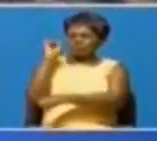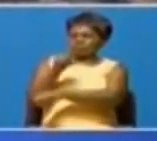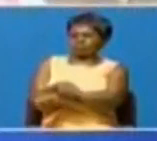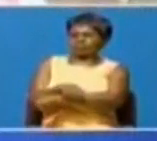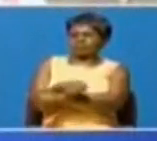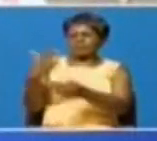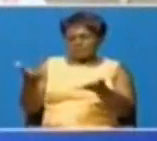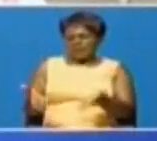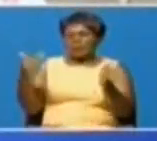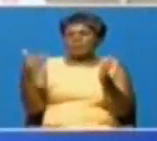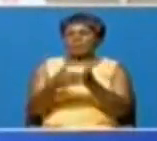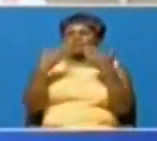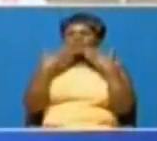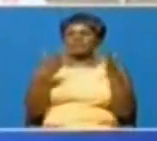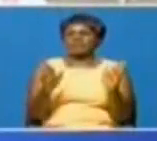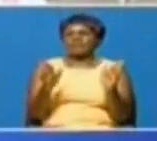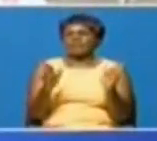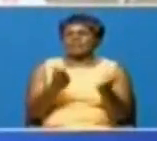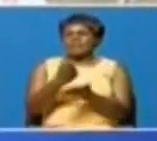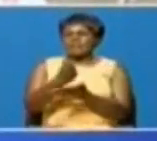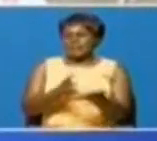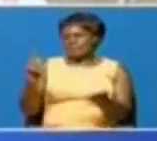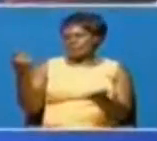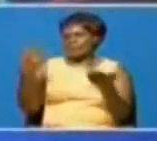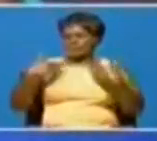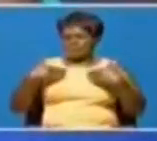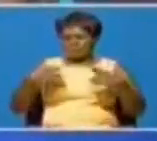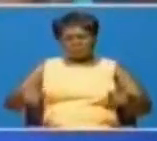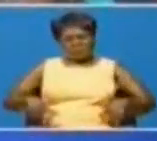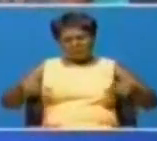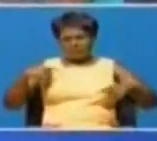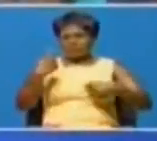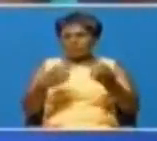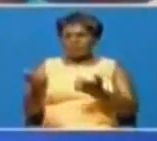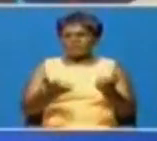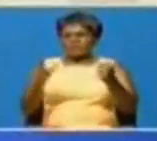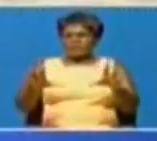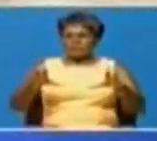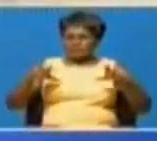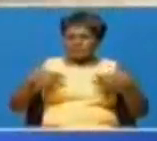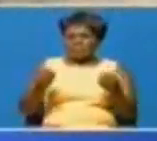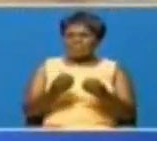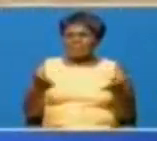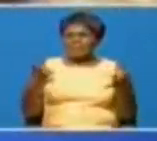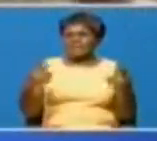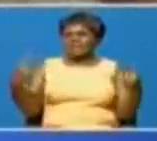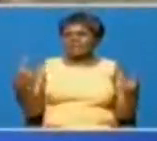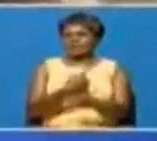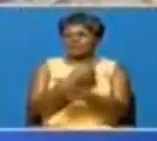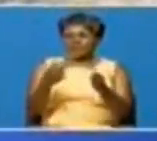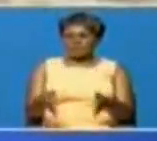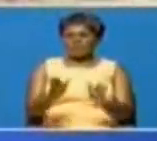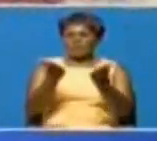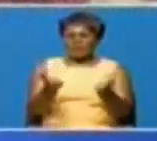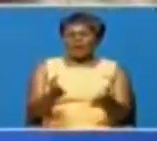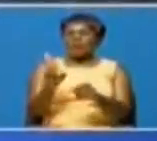ban. But a section of Kenyans have moved on. Traders have embraced plenty of alternatives, which are now